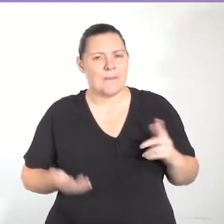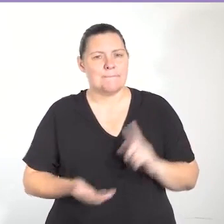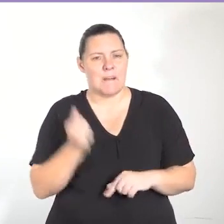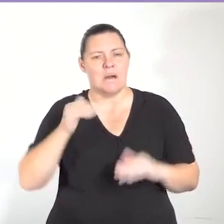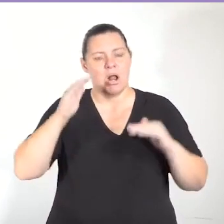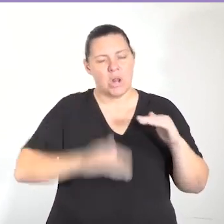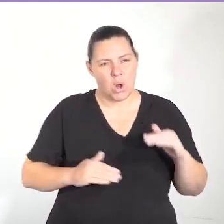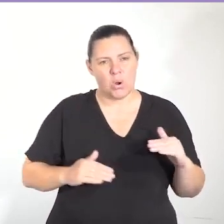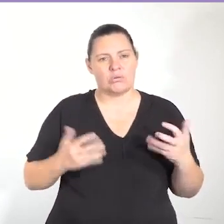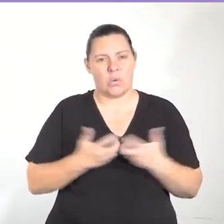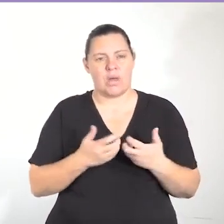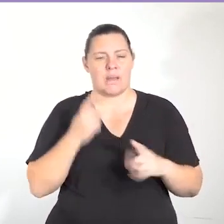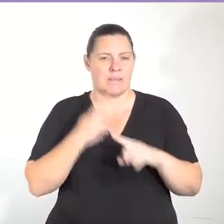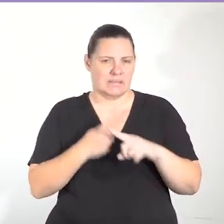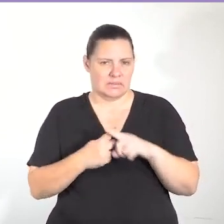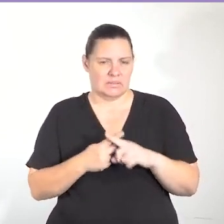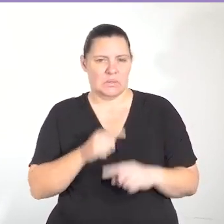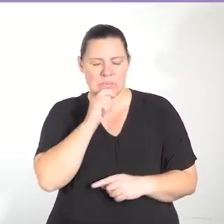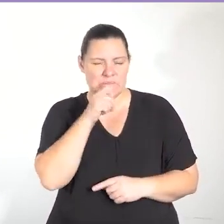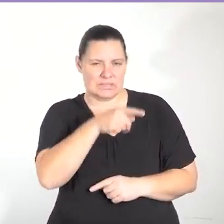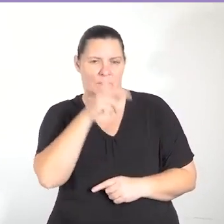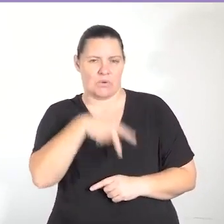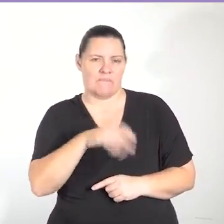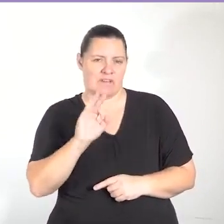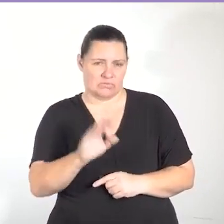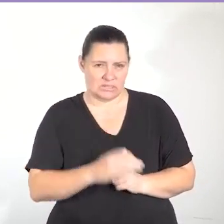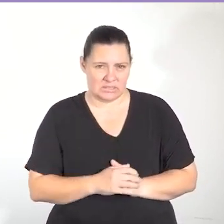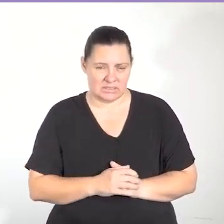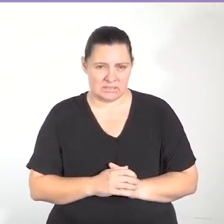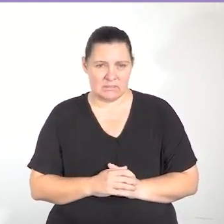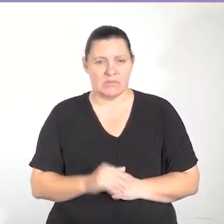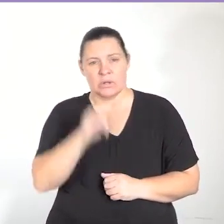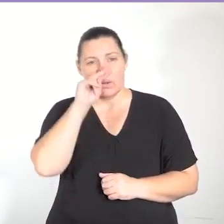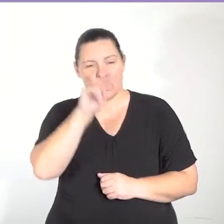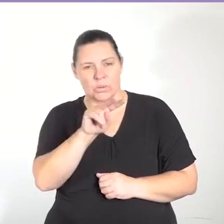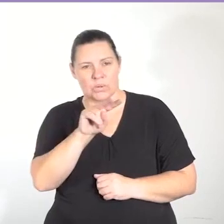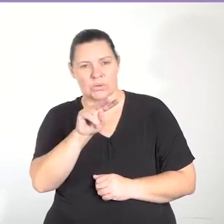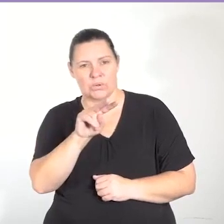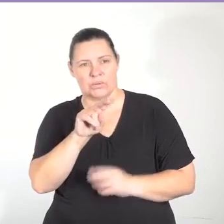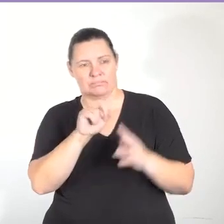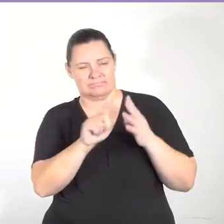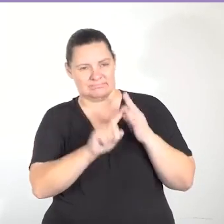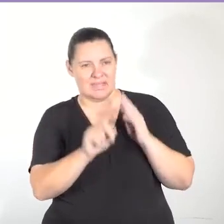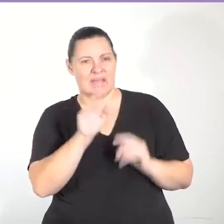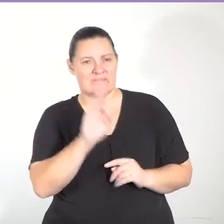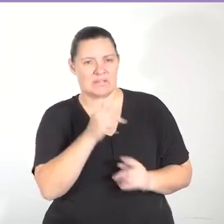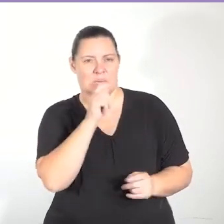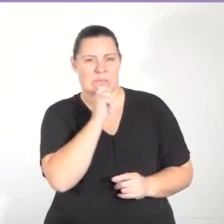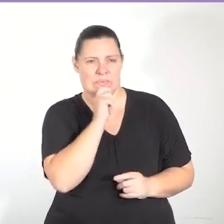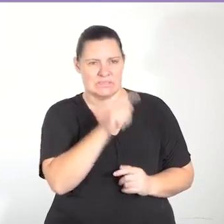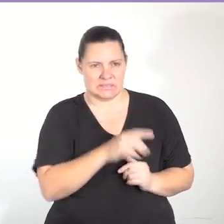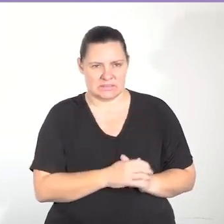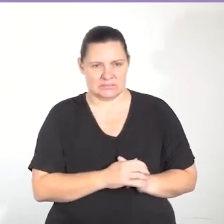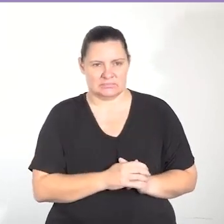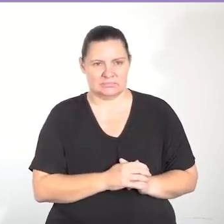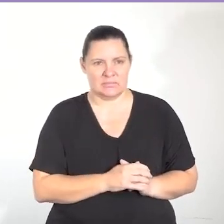find the lowest common multiple using prime factorization? We need to look at all the factors that we have